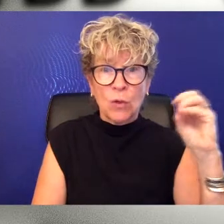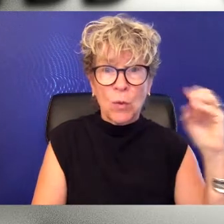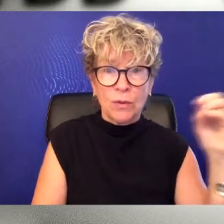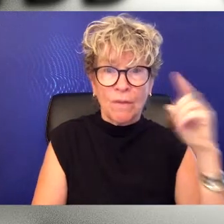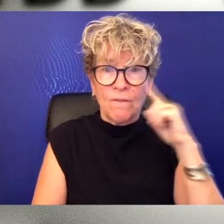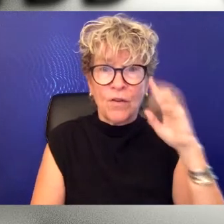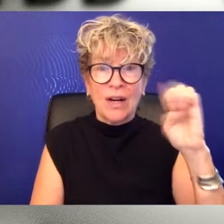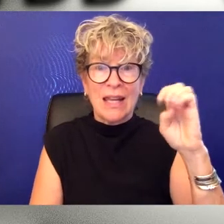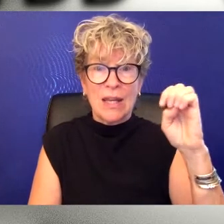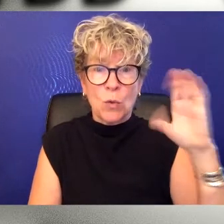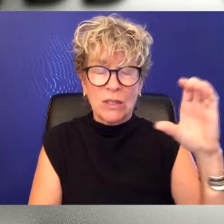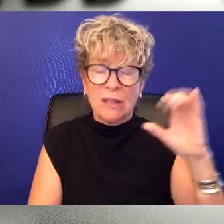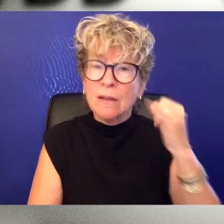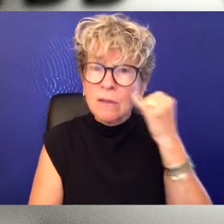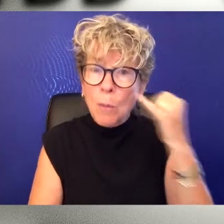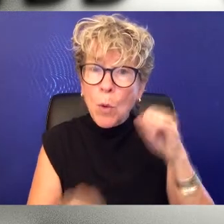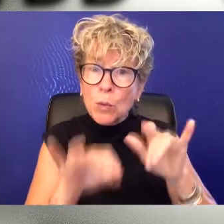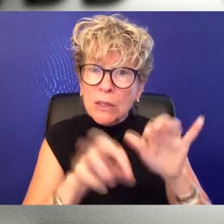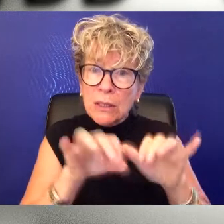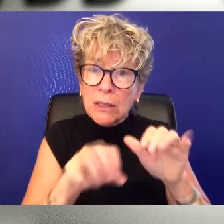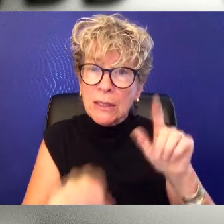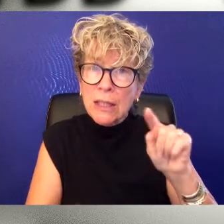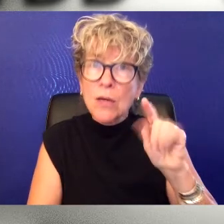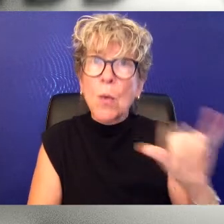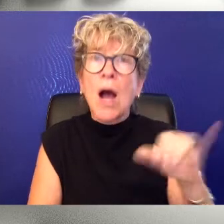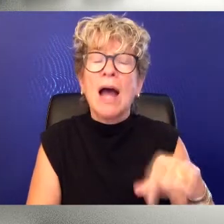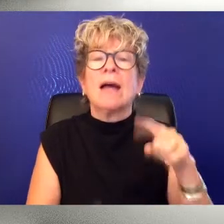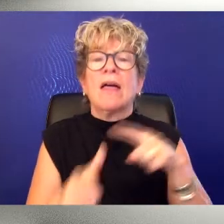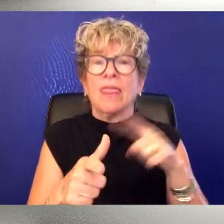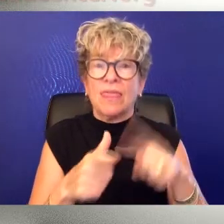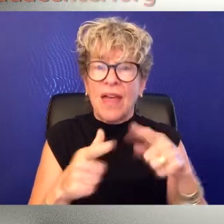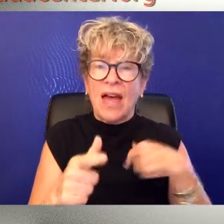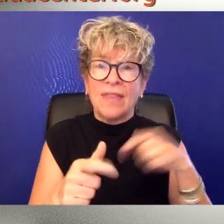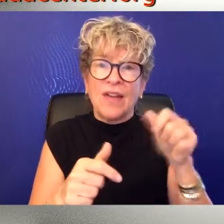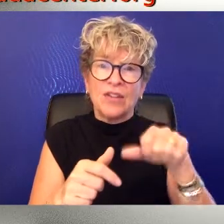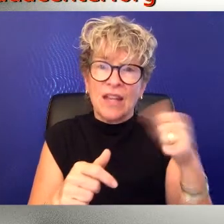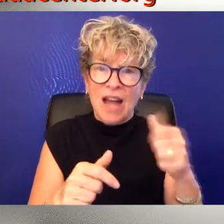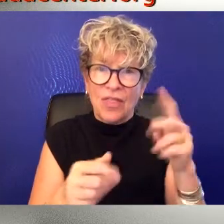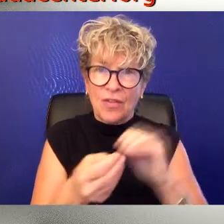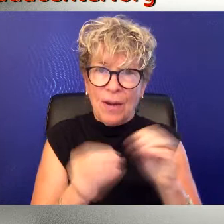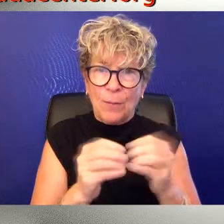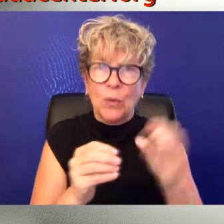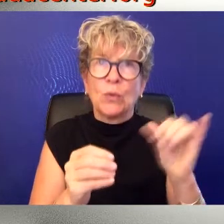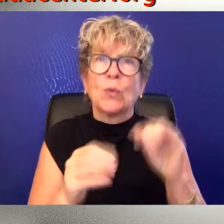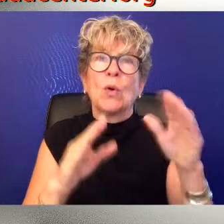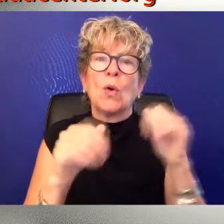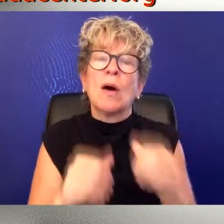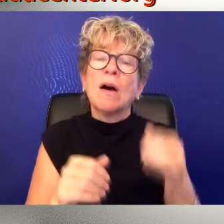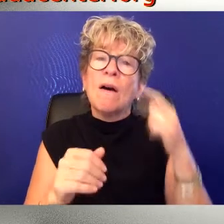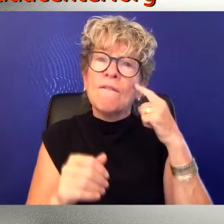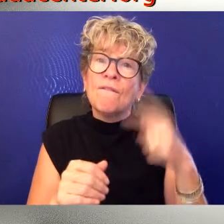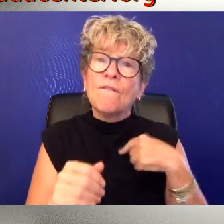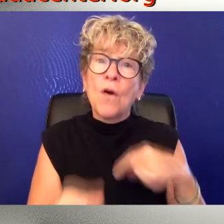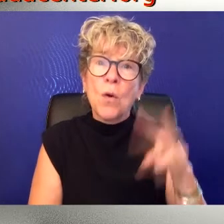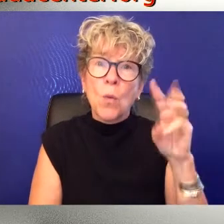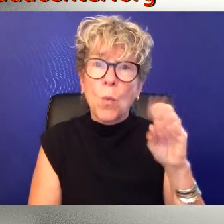800-649-6820. For more information, please visit these websites: AskJan.org,